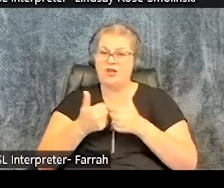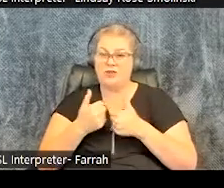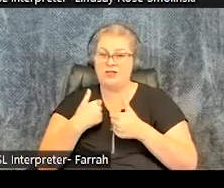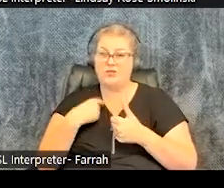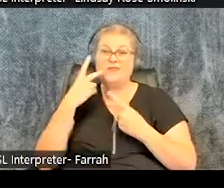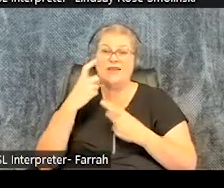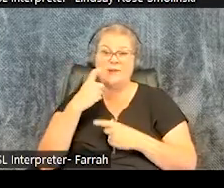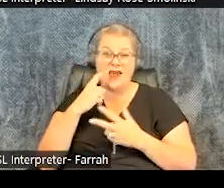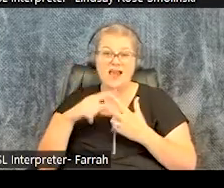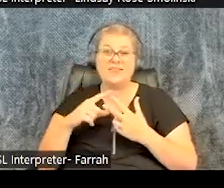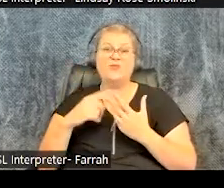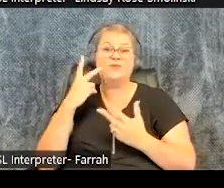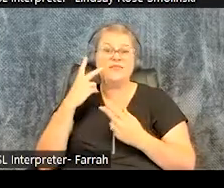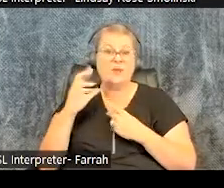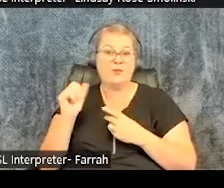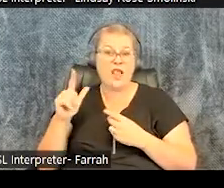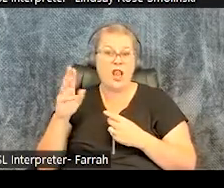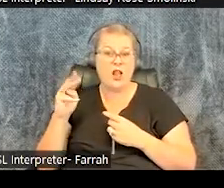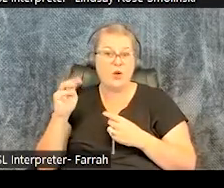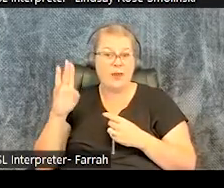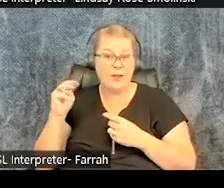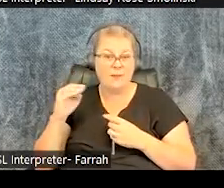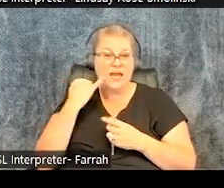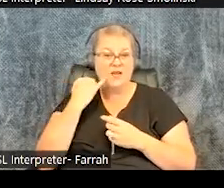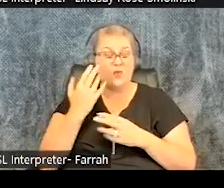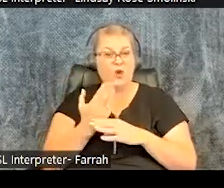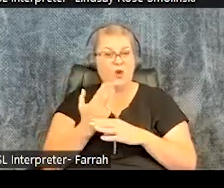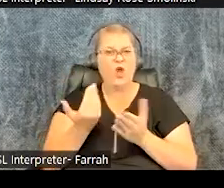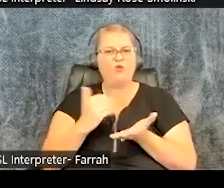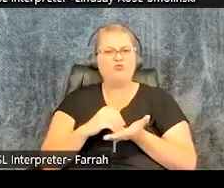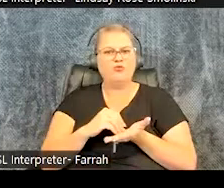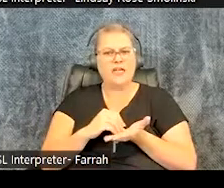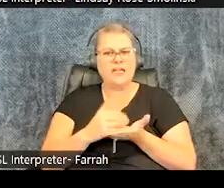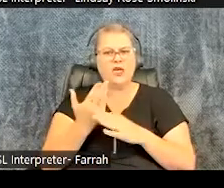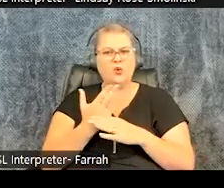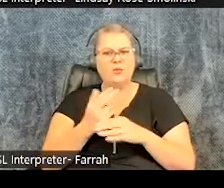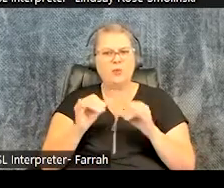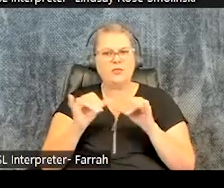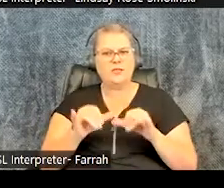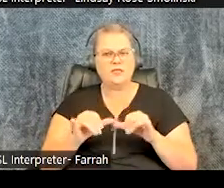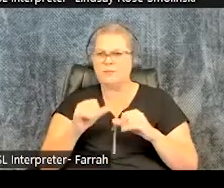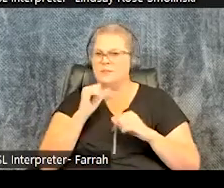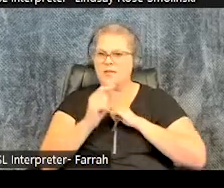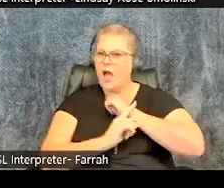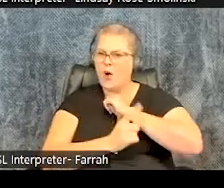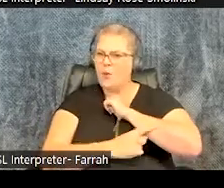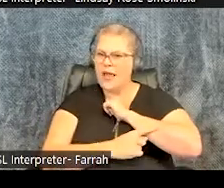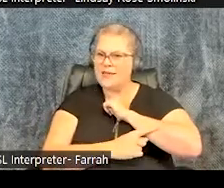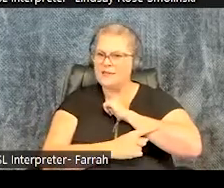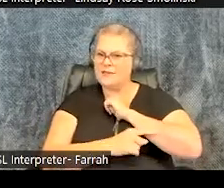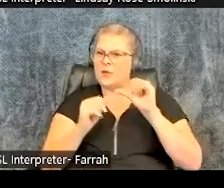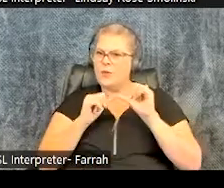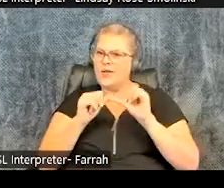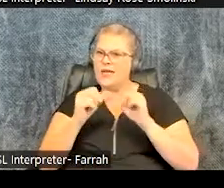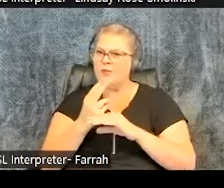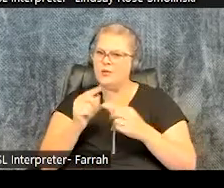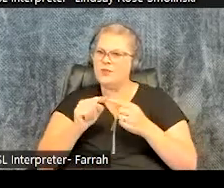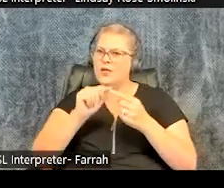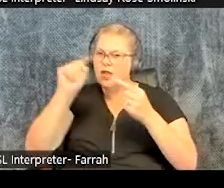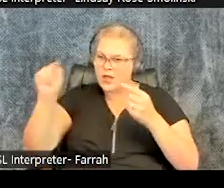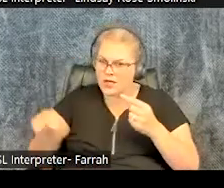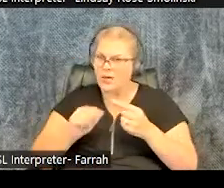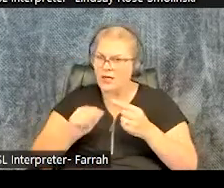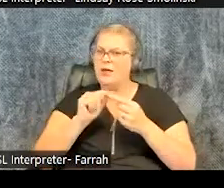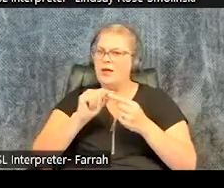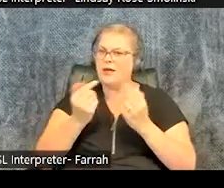use refillable systems, moving those assets, not waste, in a circular motion regionally,